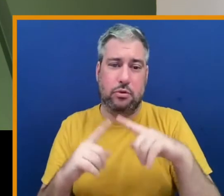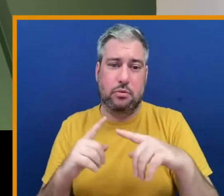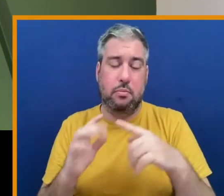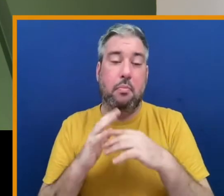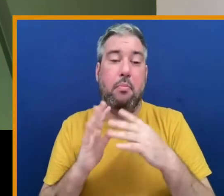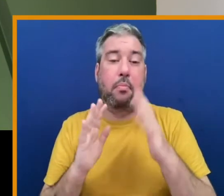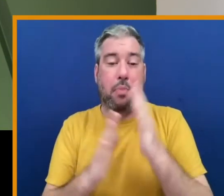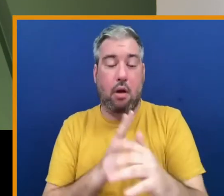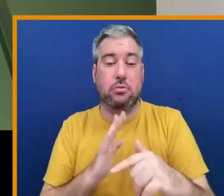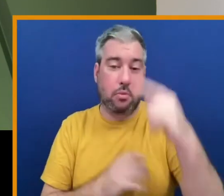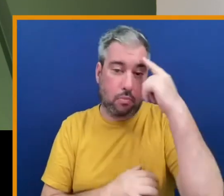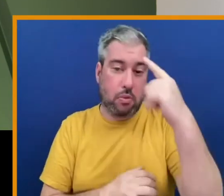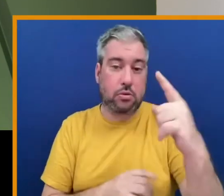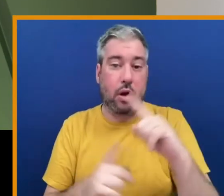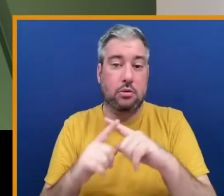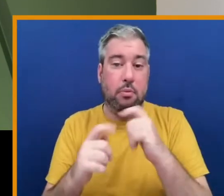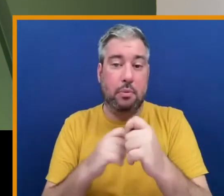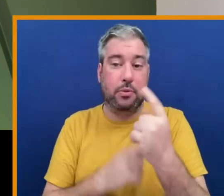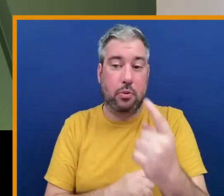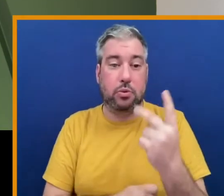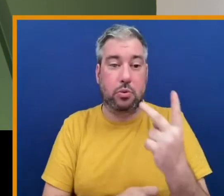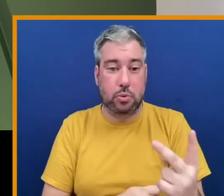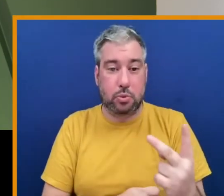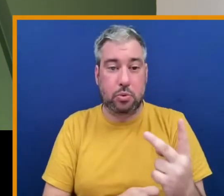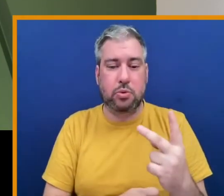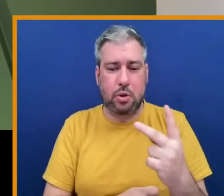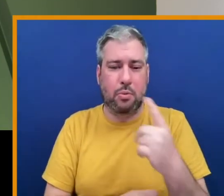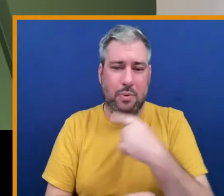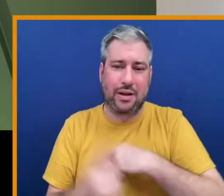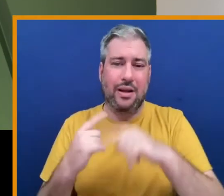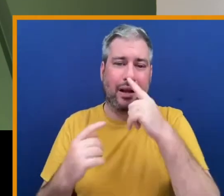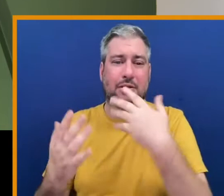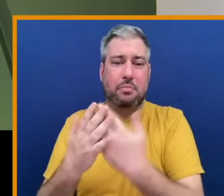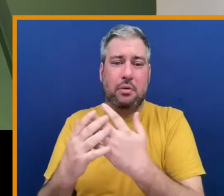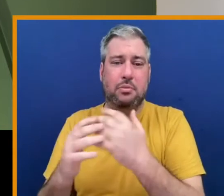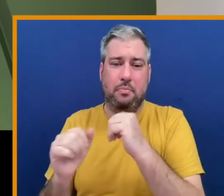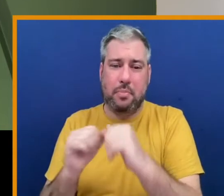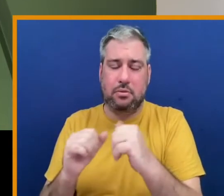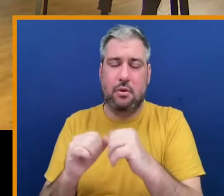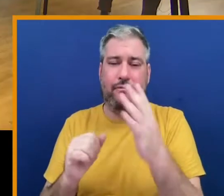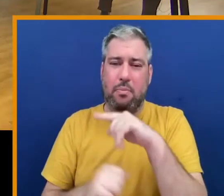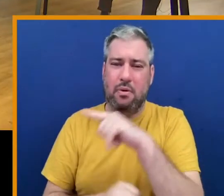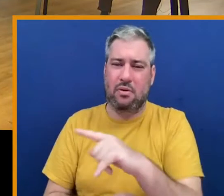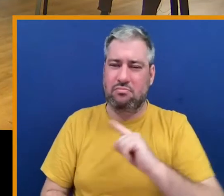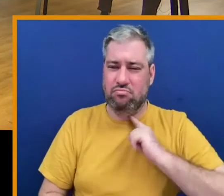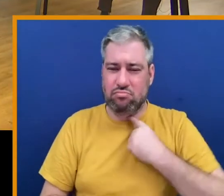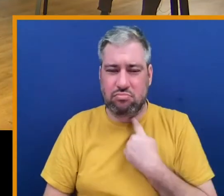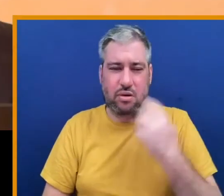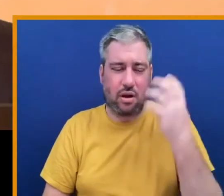from this callous, uncaring government and protect the people who need help the most. Thank you.